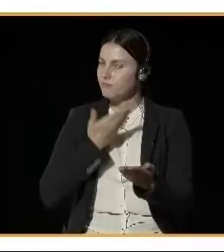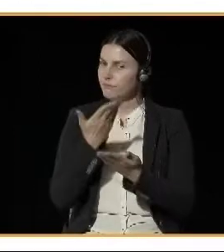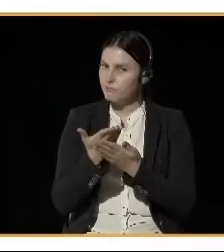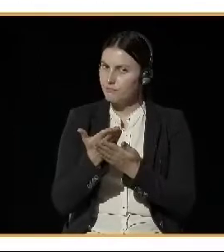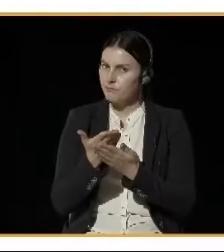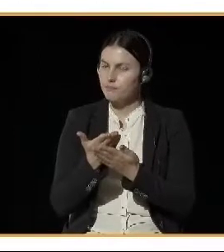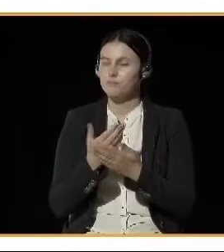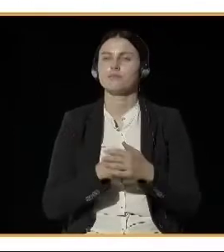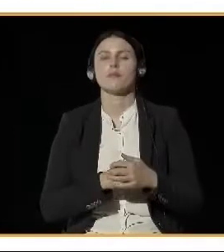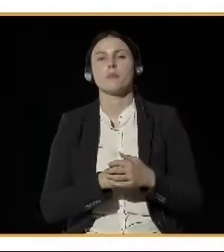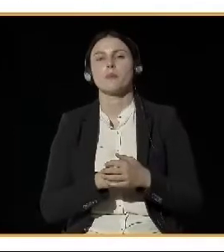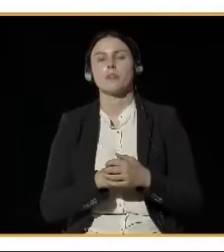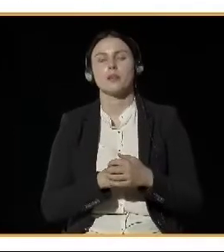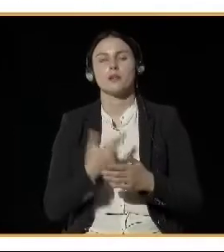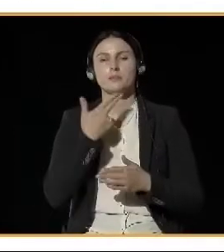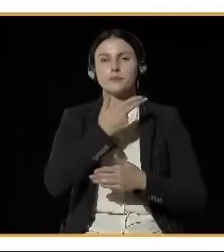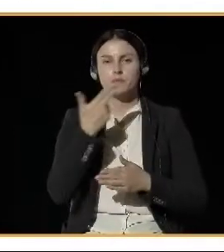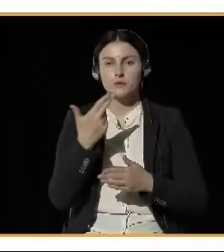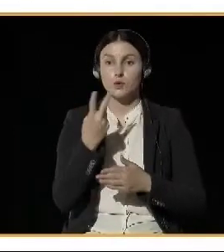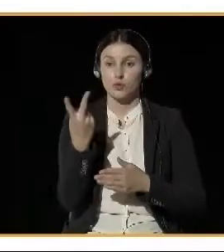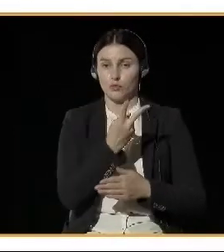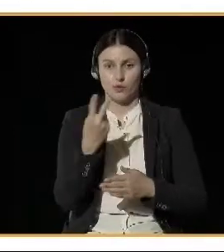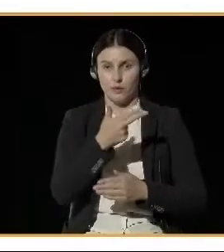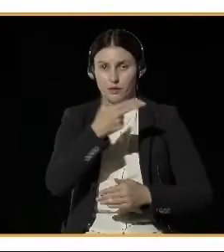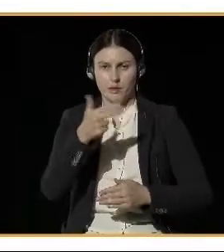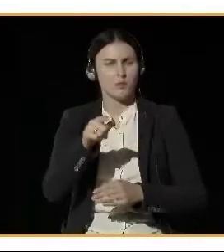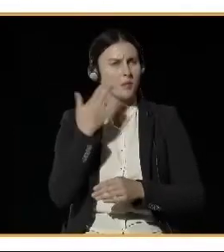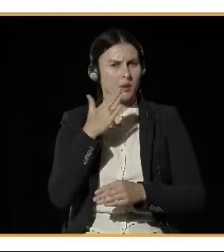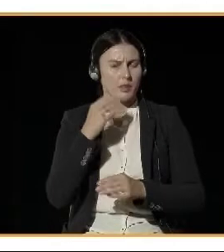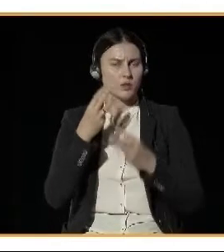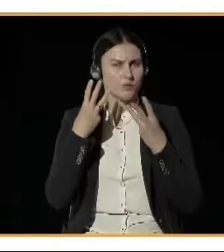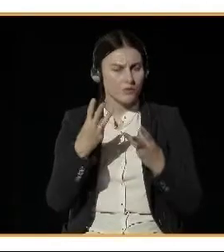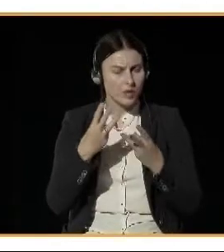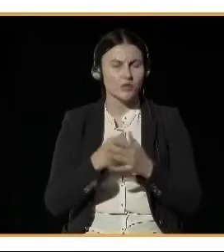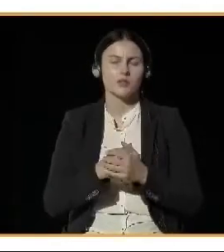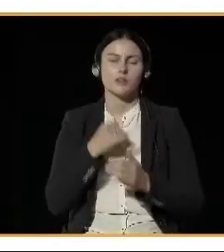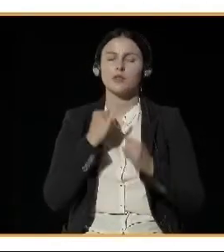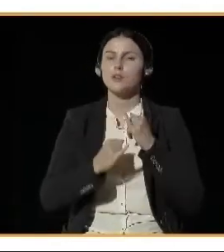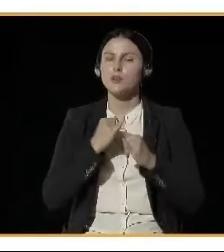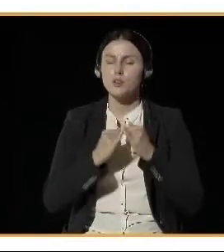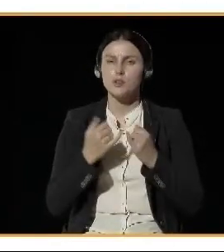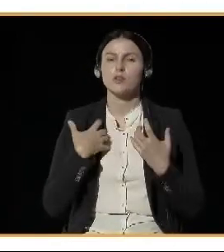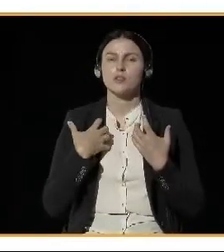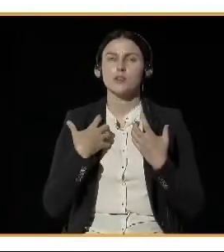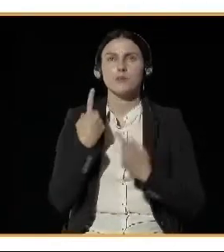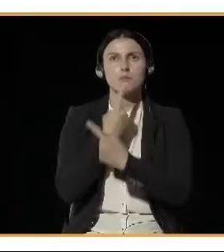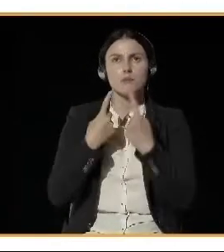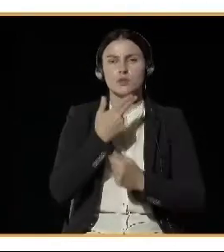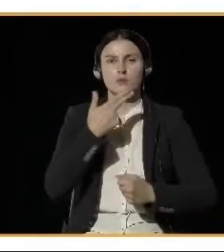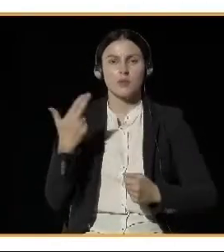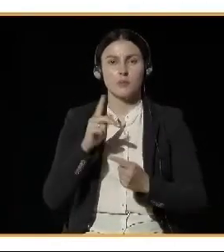think that it's very important if we think about the senior policy. Part 1, labor